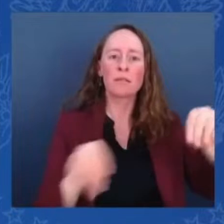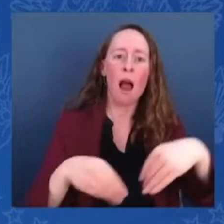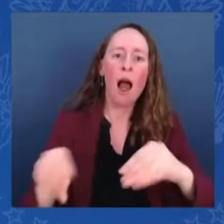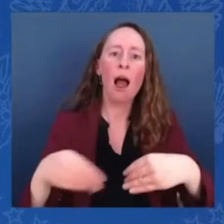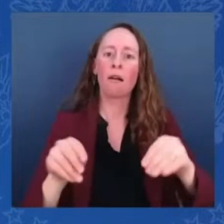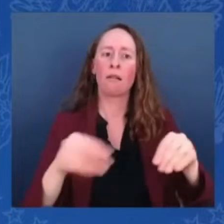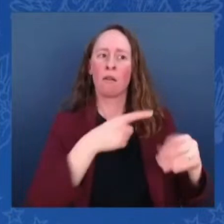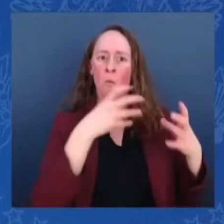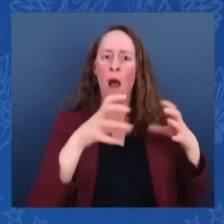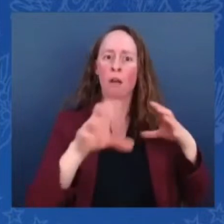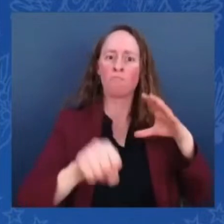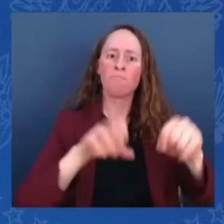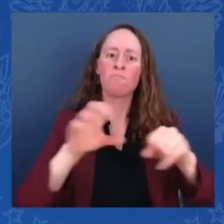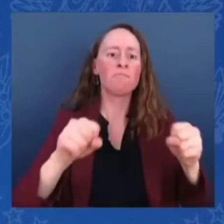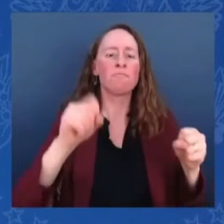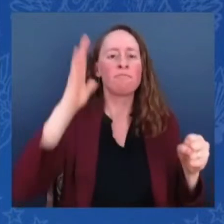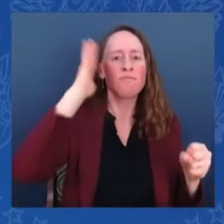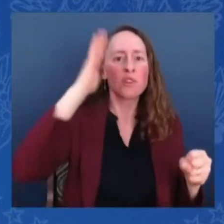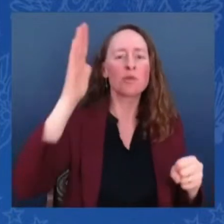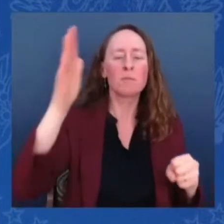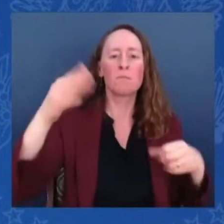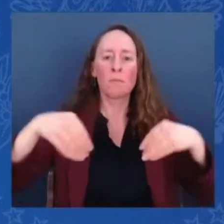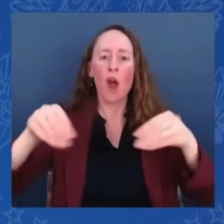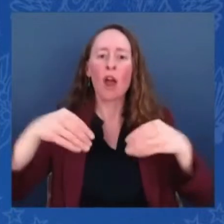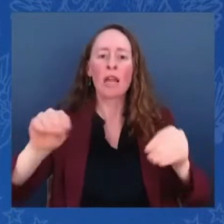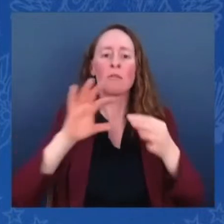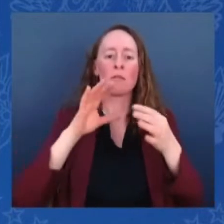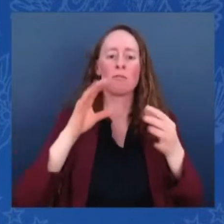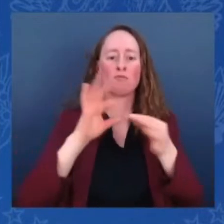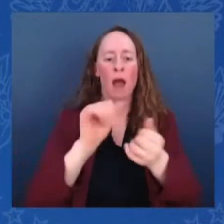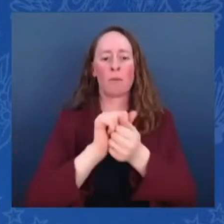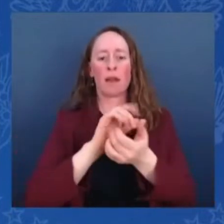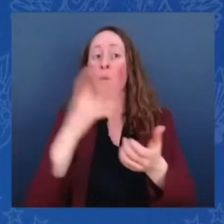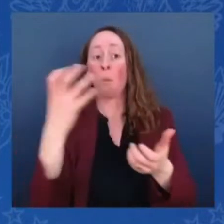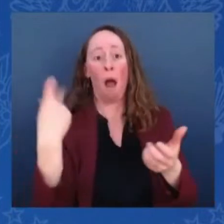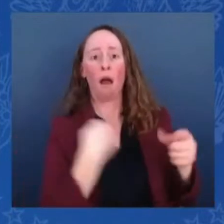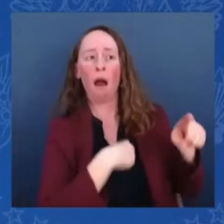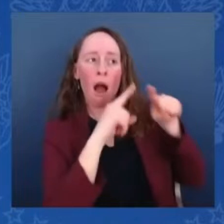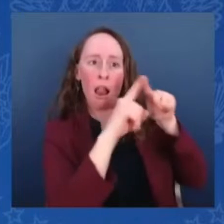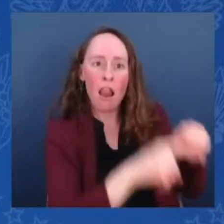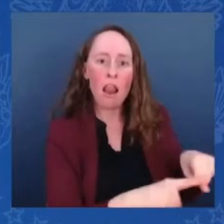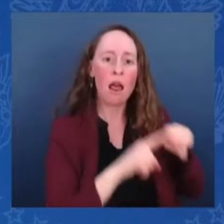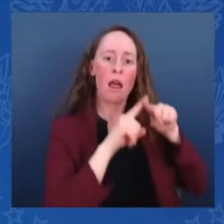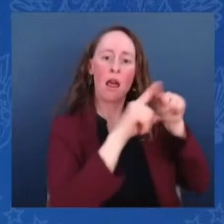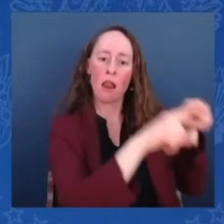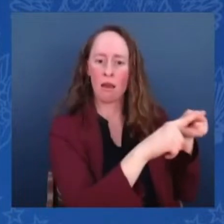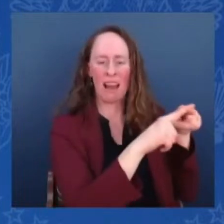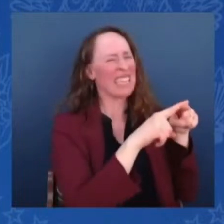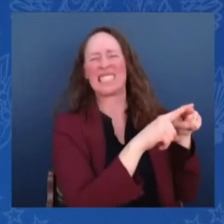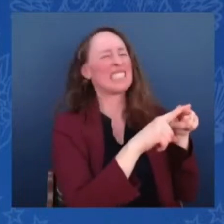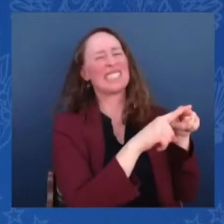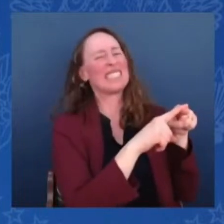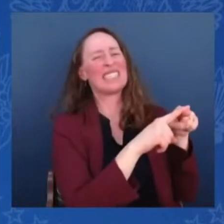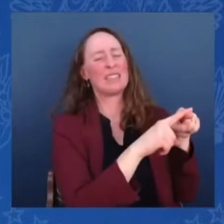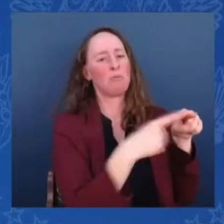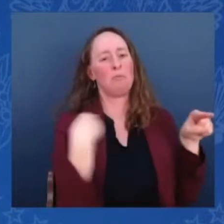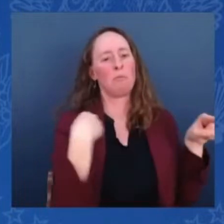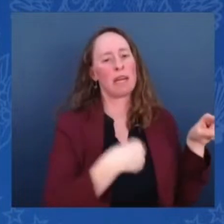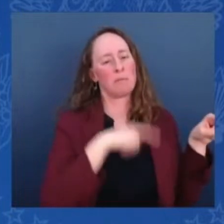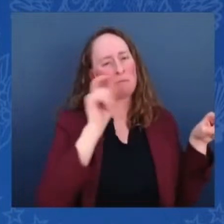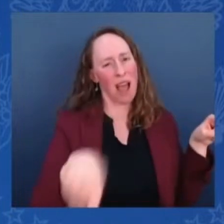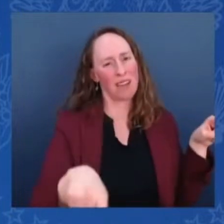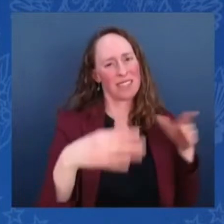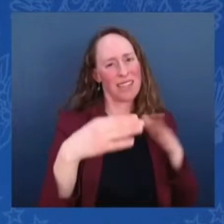new dependencies. The United States must win that contest, and we will shape the global economy and the